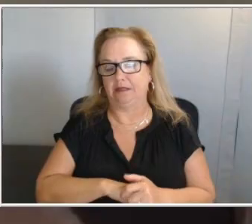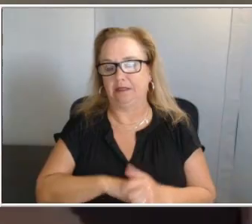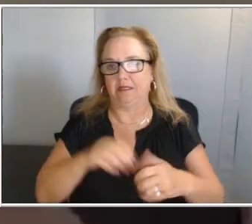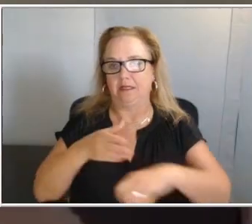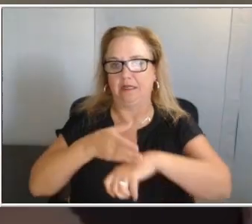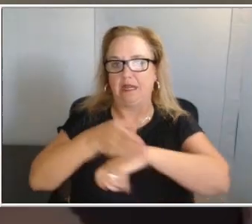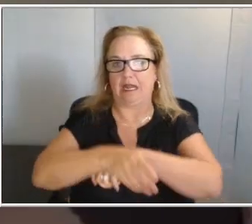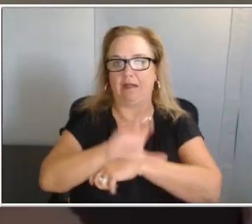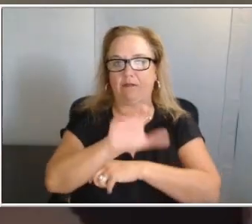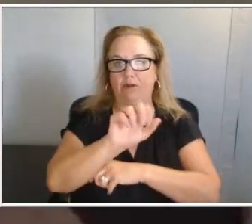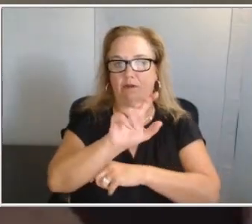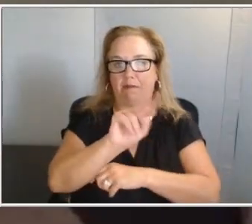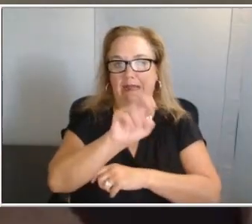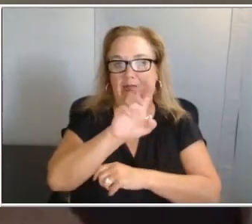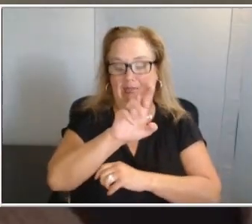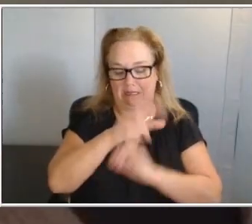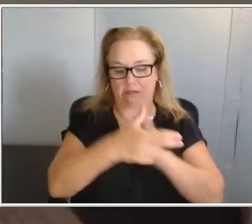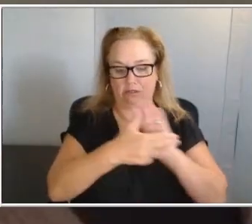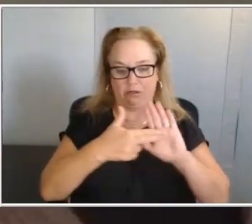After cancer,